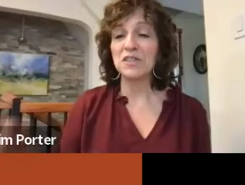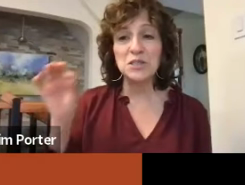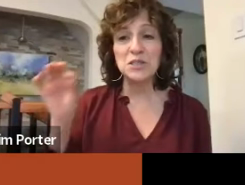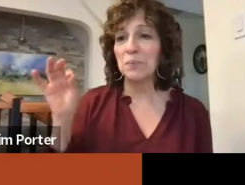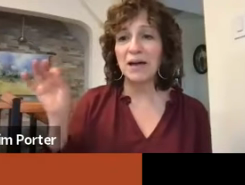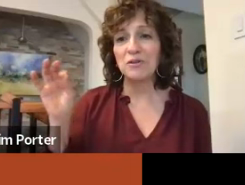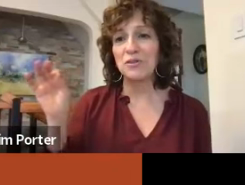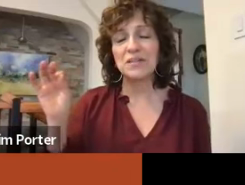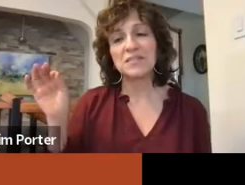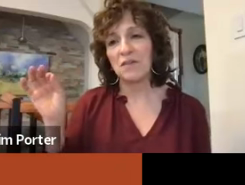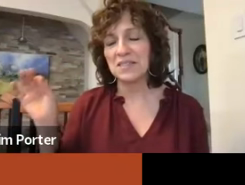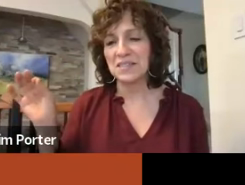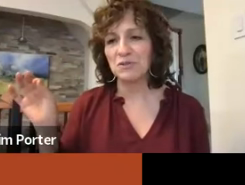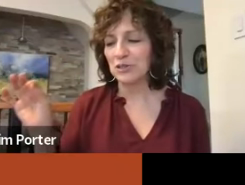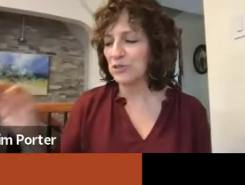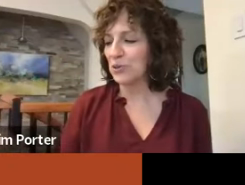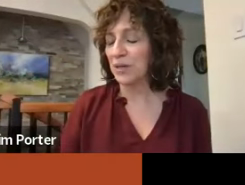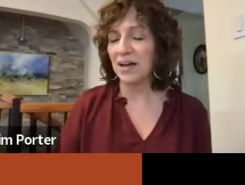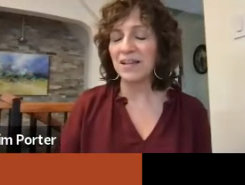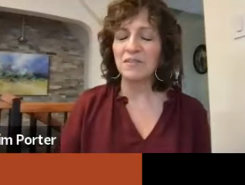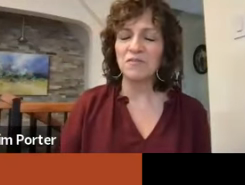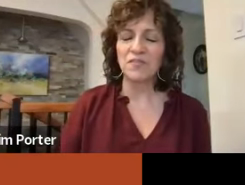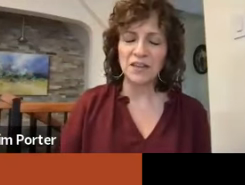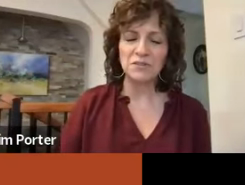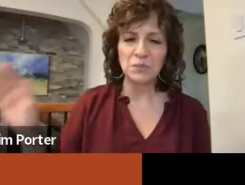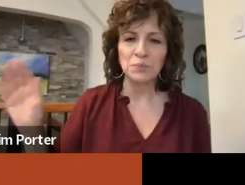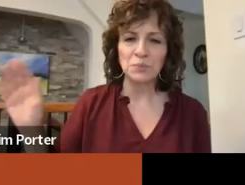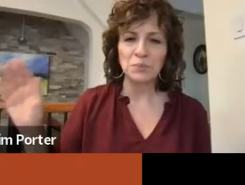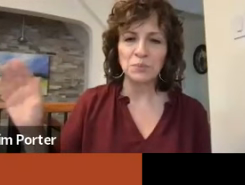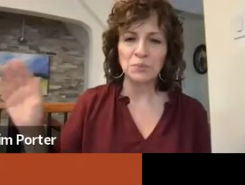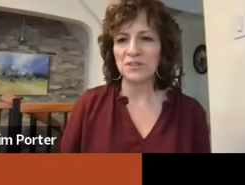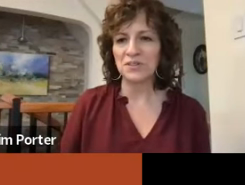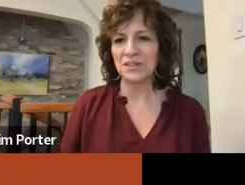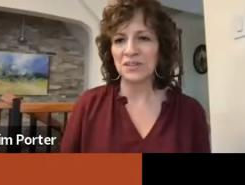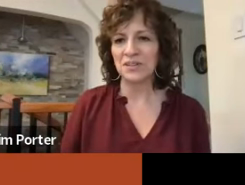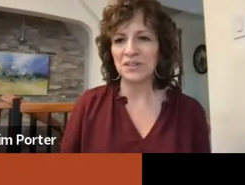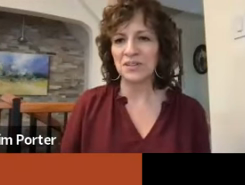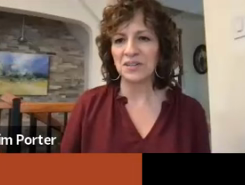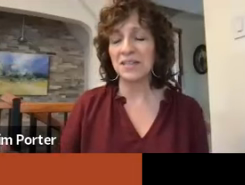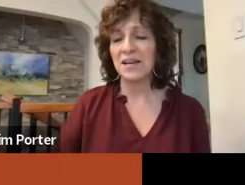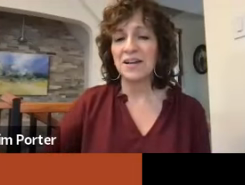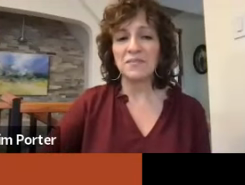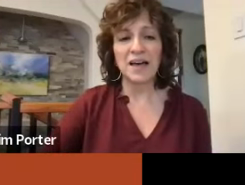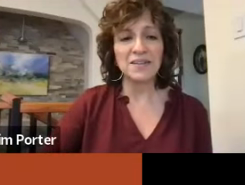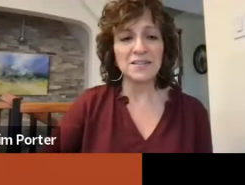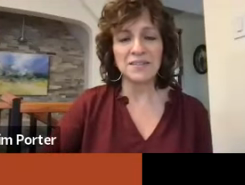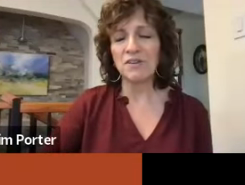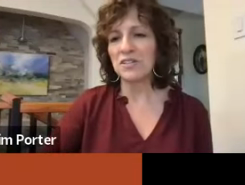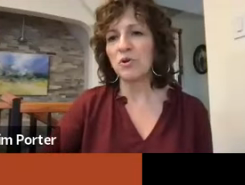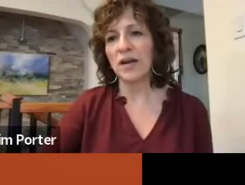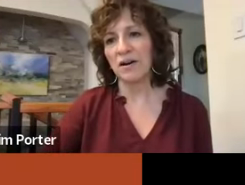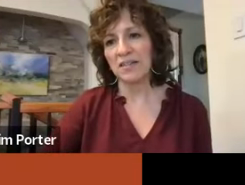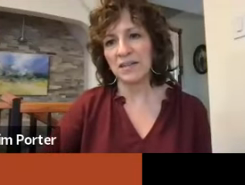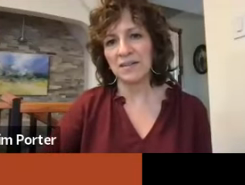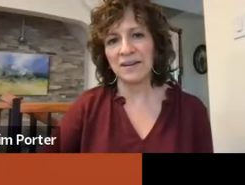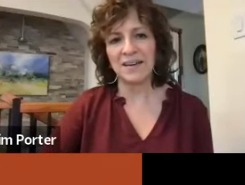I love that she's holding a bag with her. It's obviously several years old, but I love, thank you to the partnership to End Addiction, because